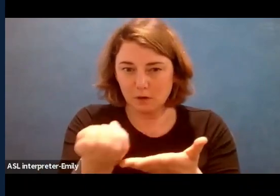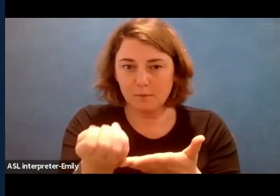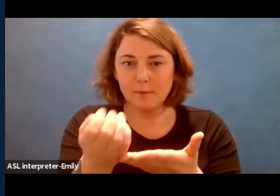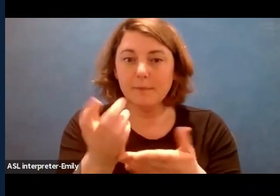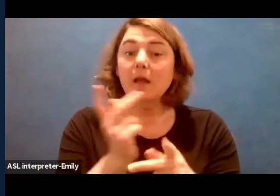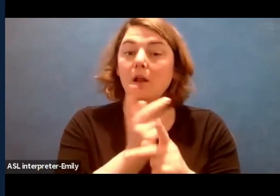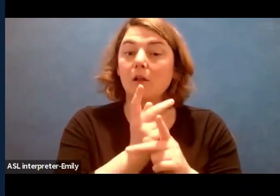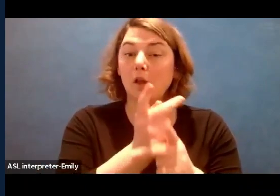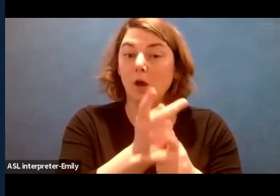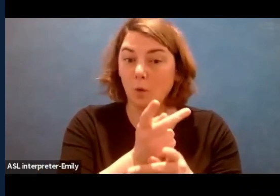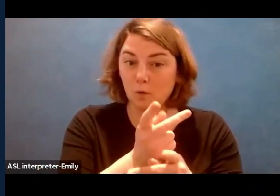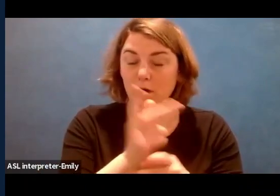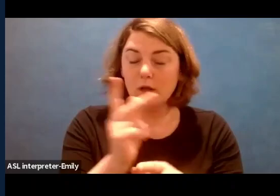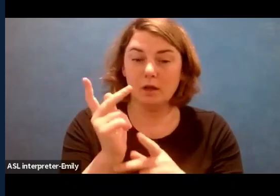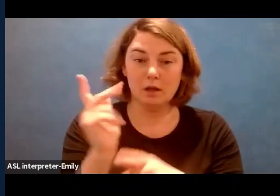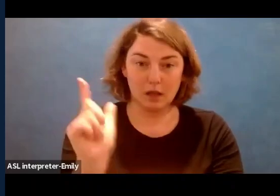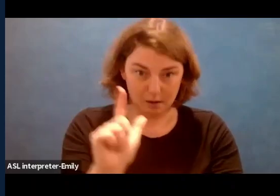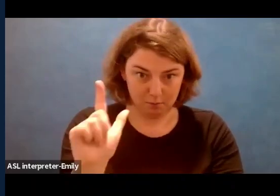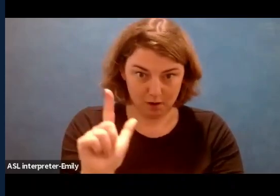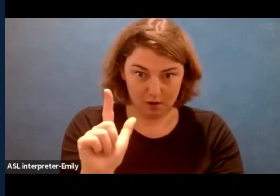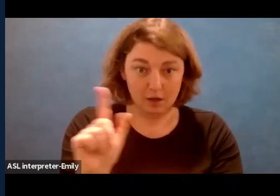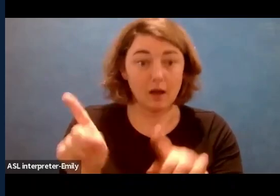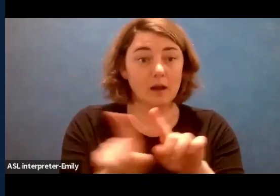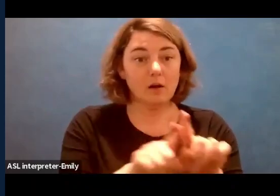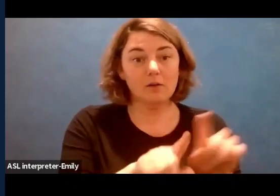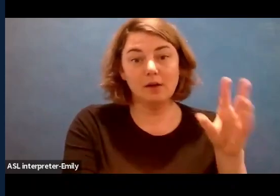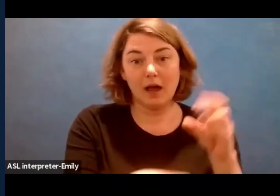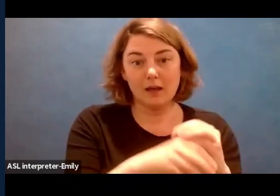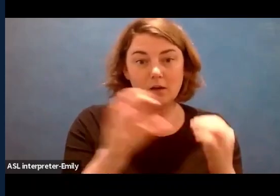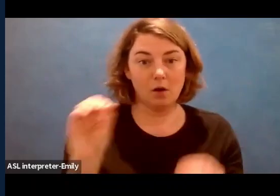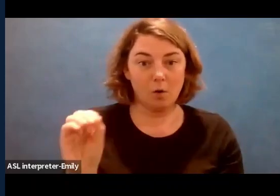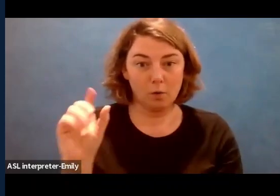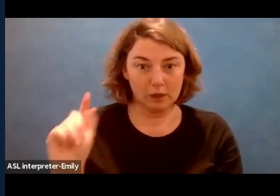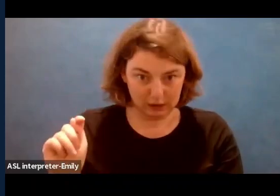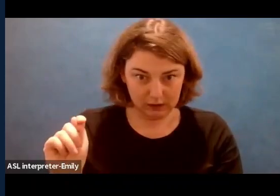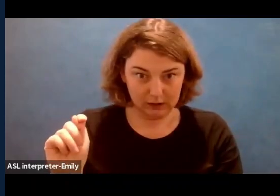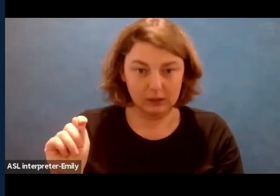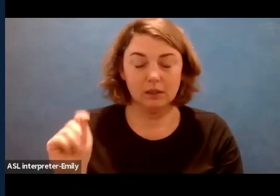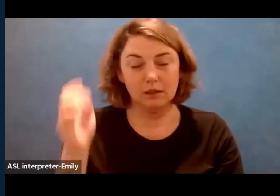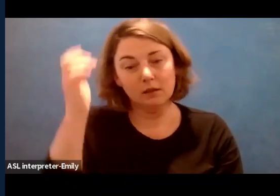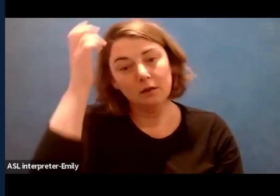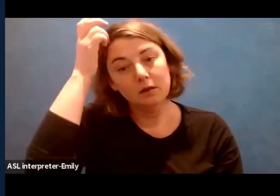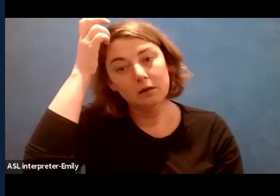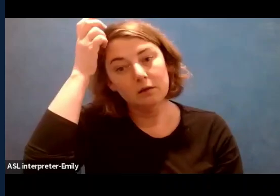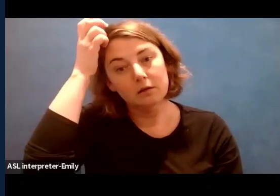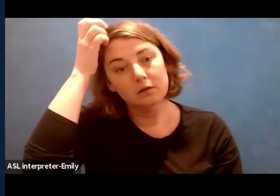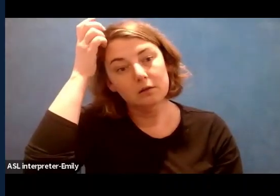loan library. And we have added occupational therapists. This